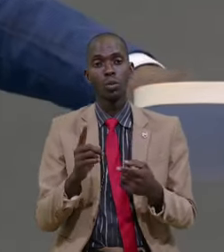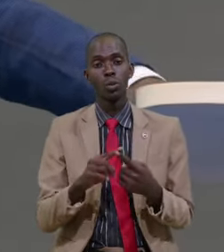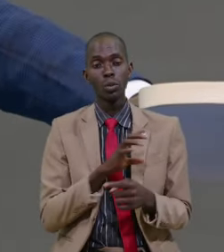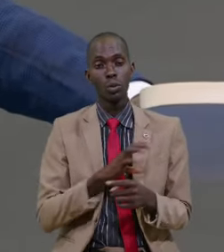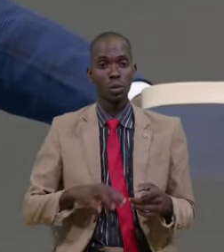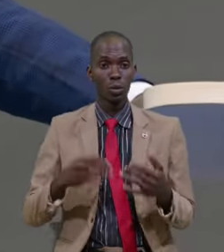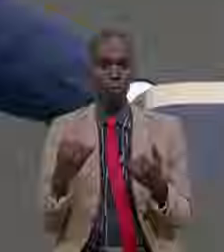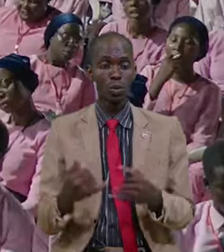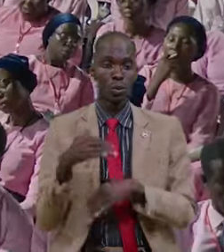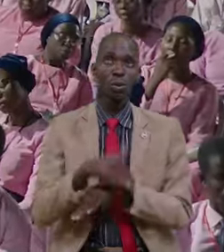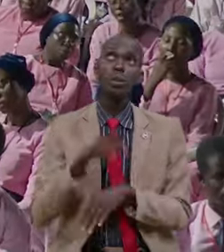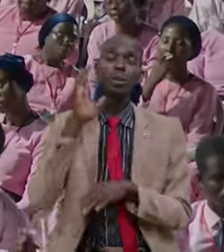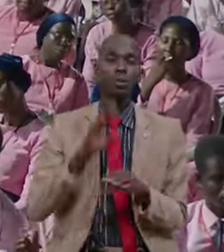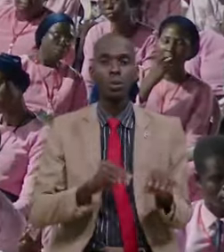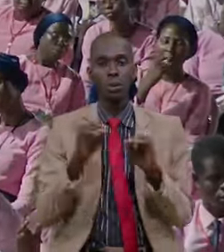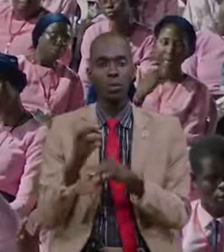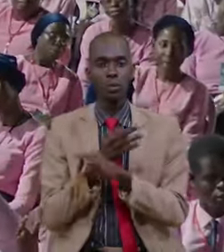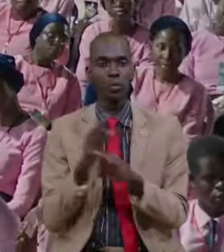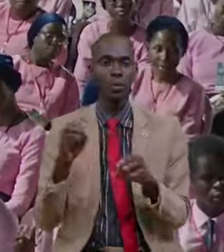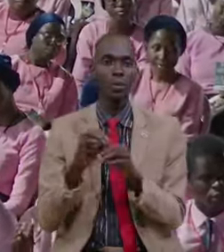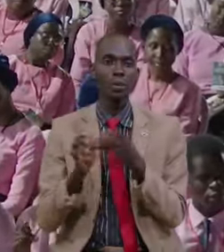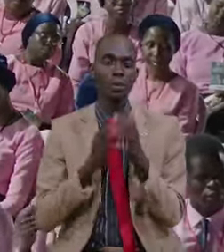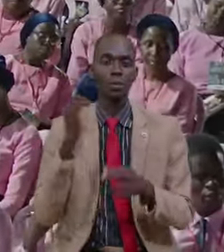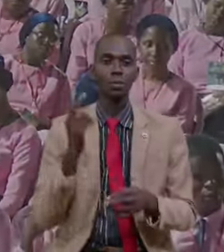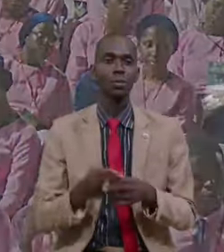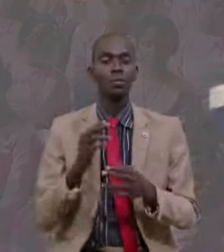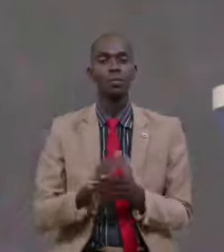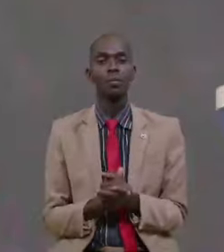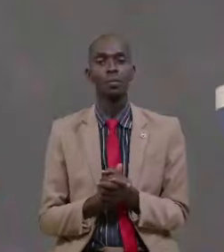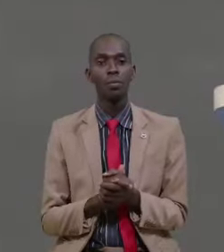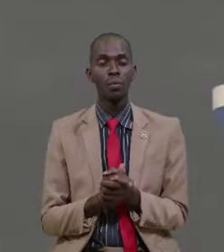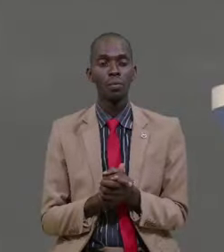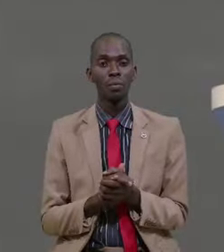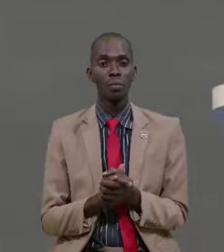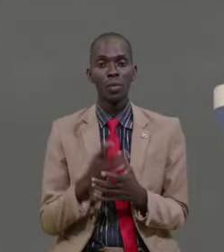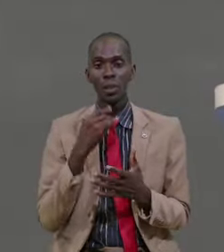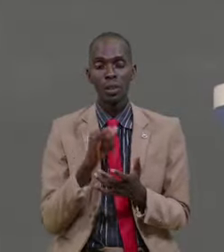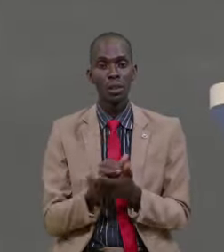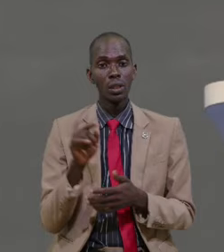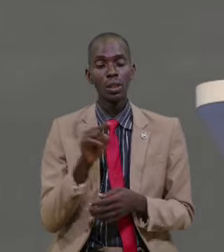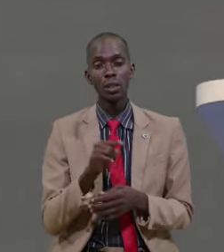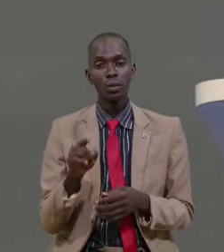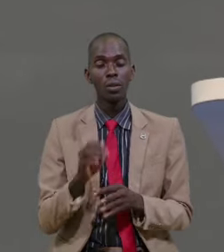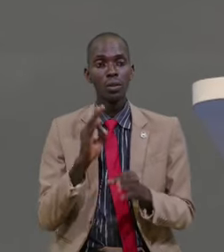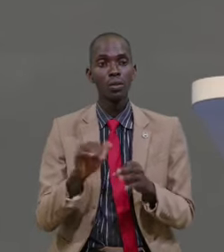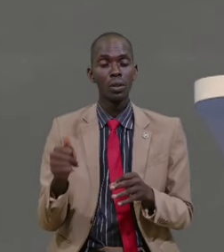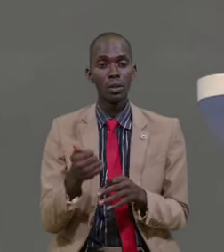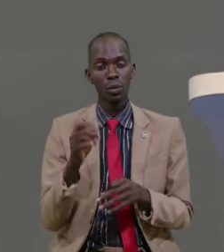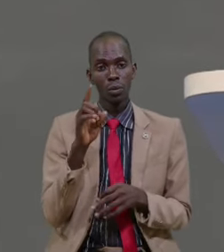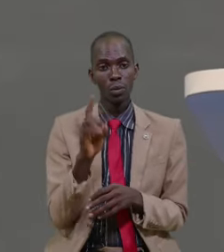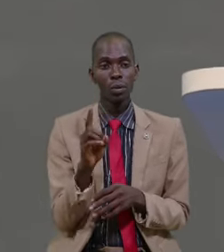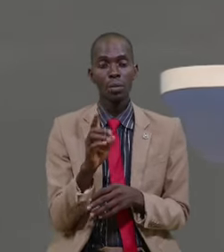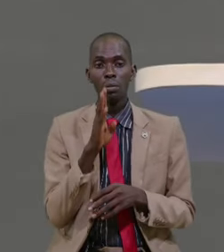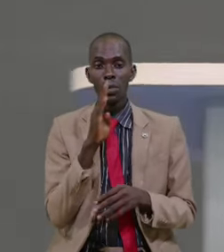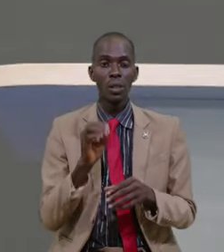he will set you free. It says, therefore, if any man be in